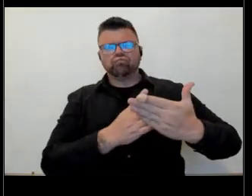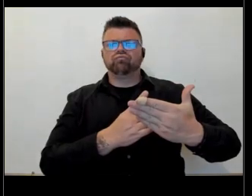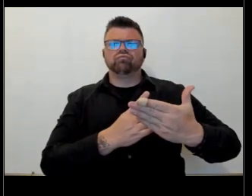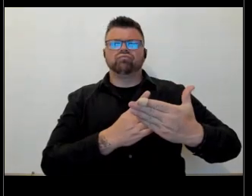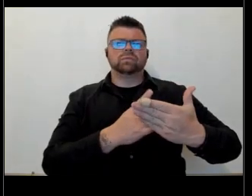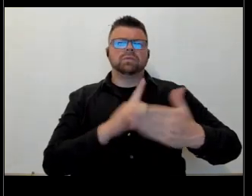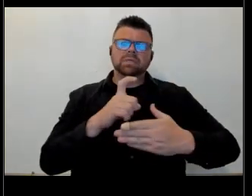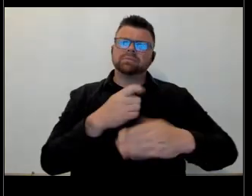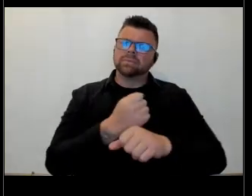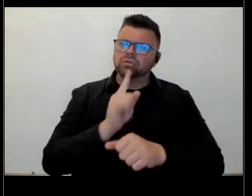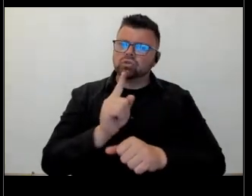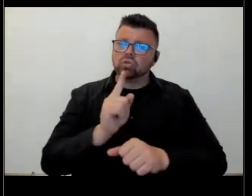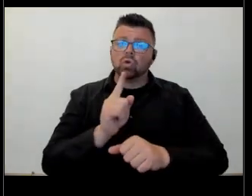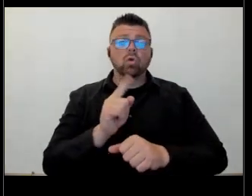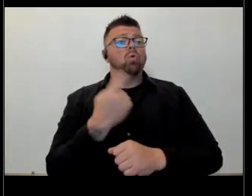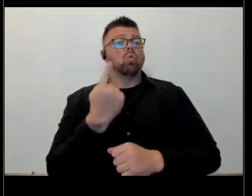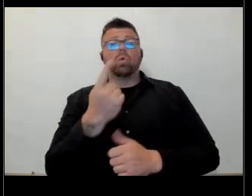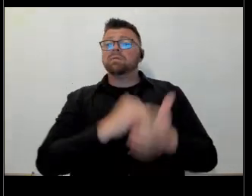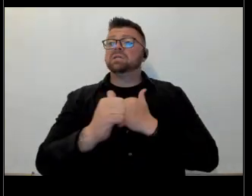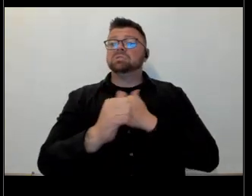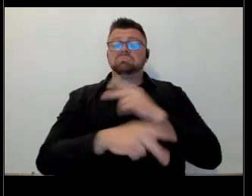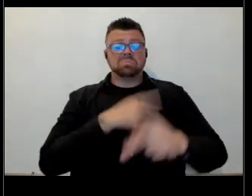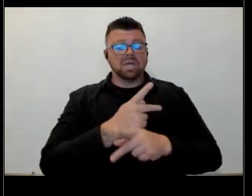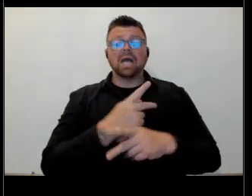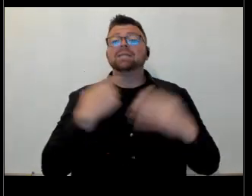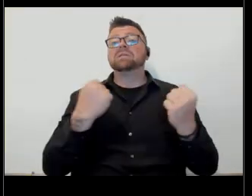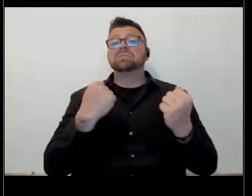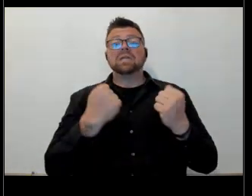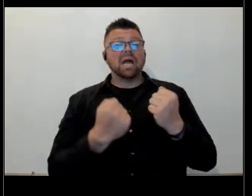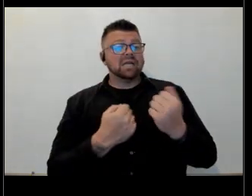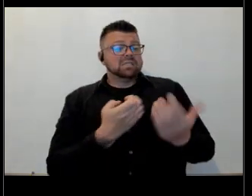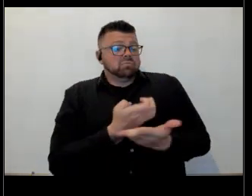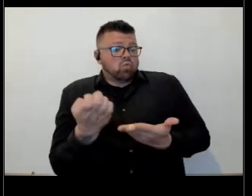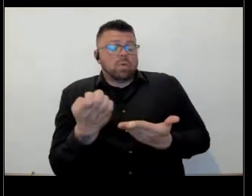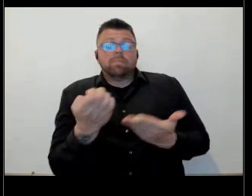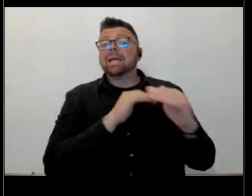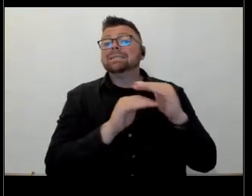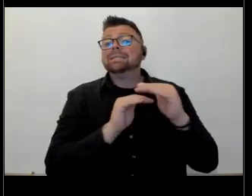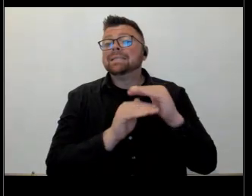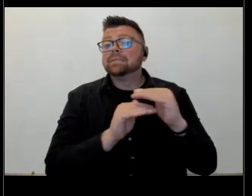at least one of each type of exercise device is on an accessible route,